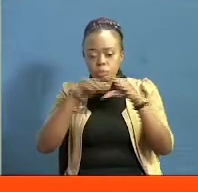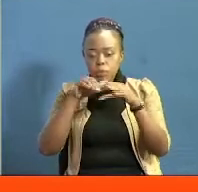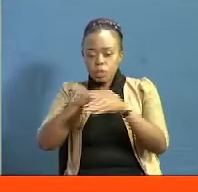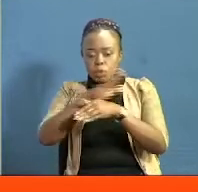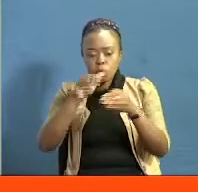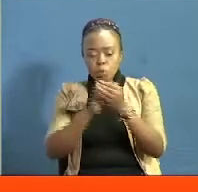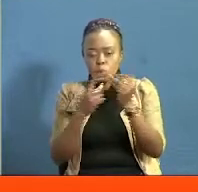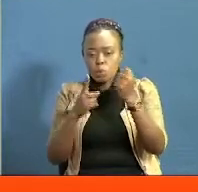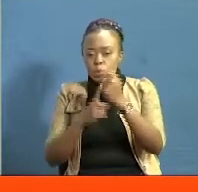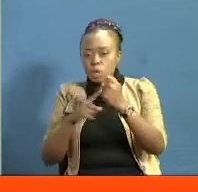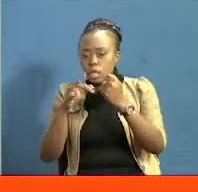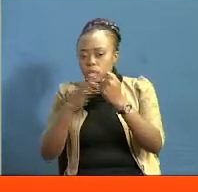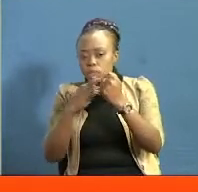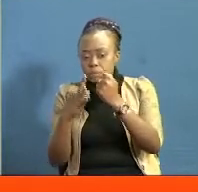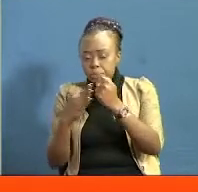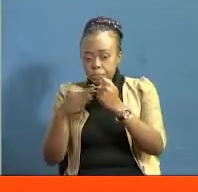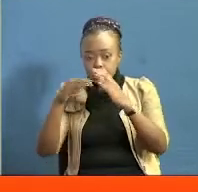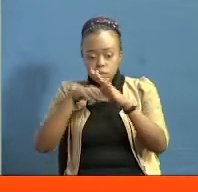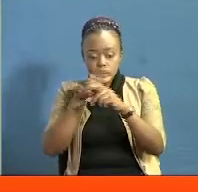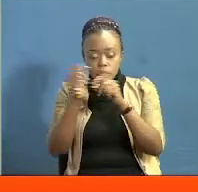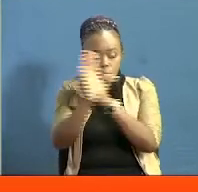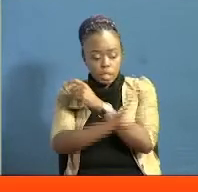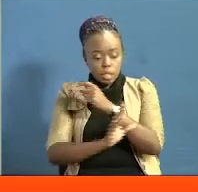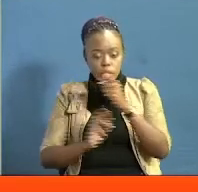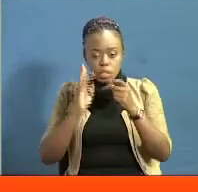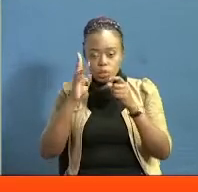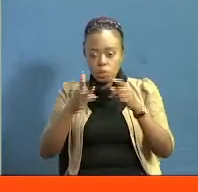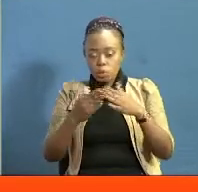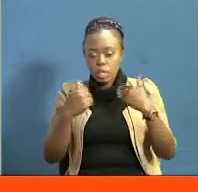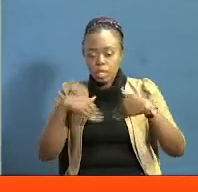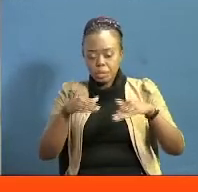133 correctional facilities in the country will have to wait a little longer before